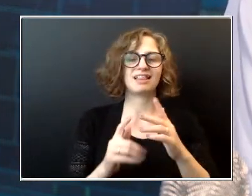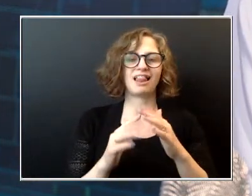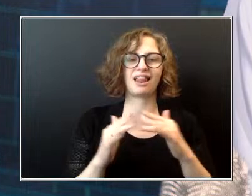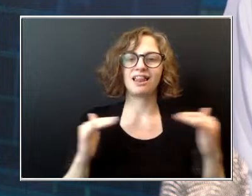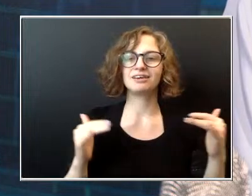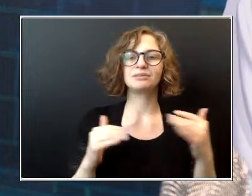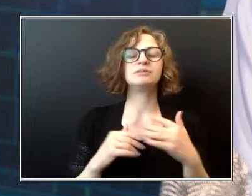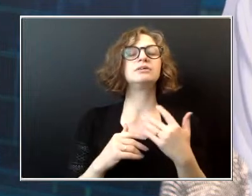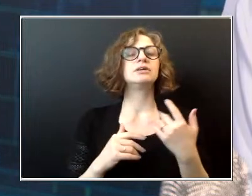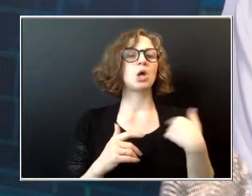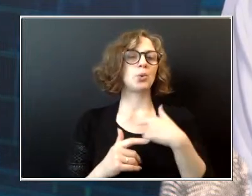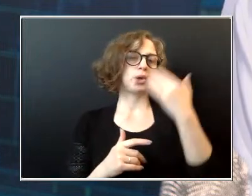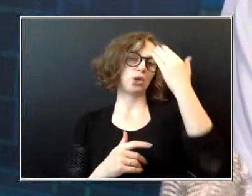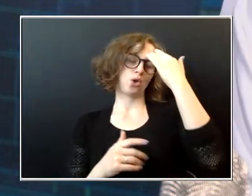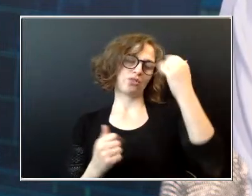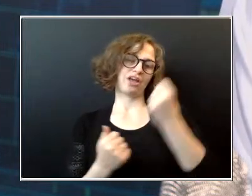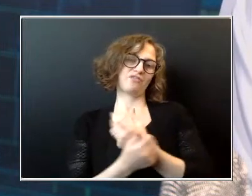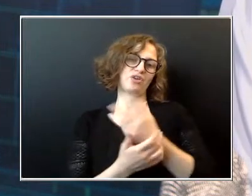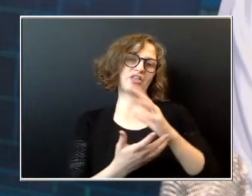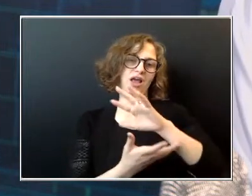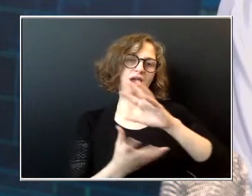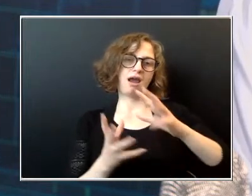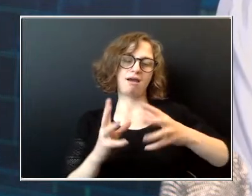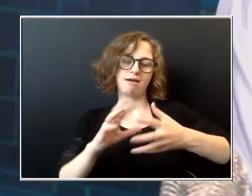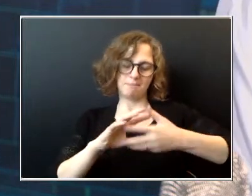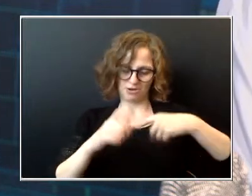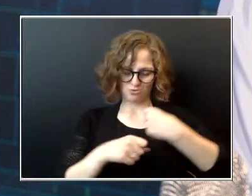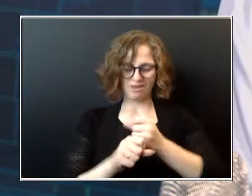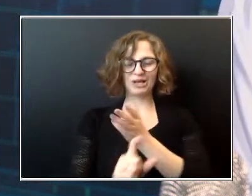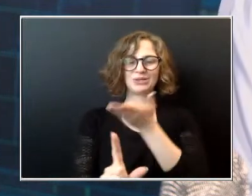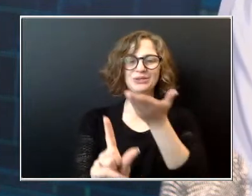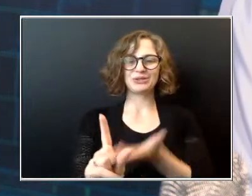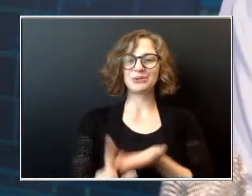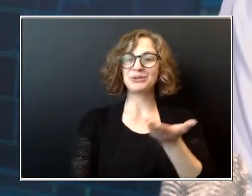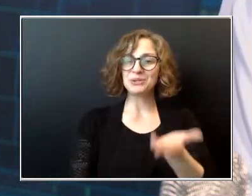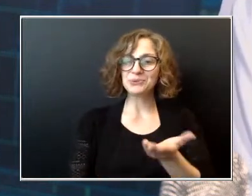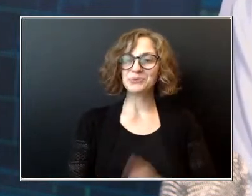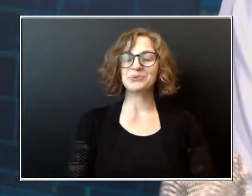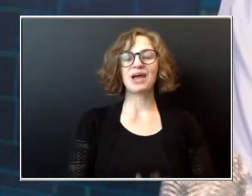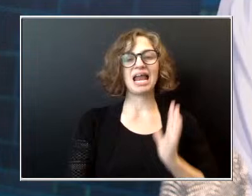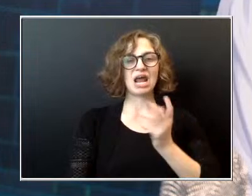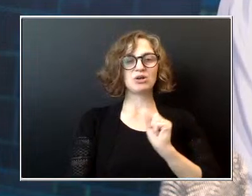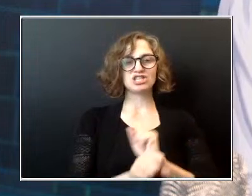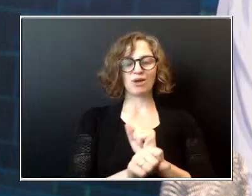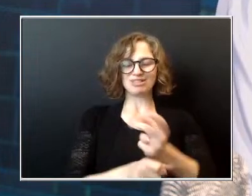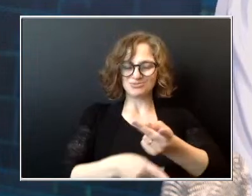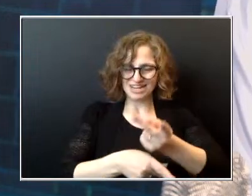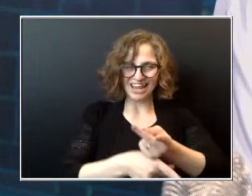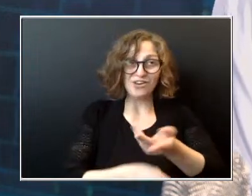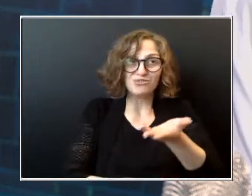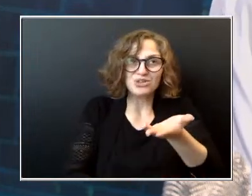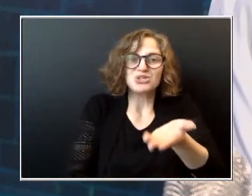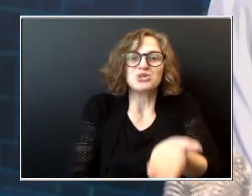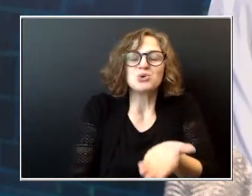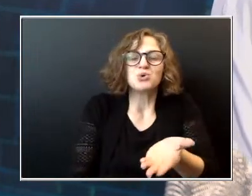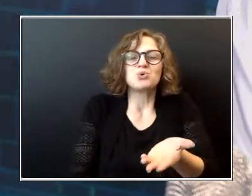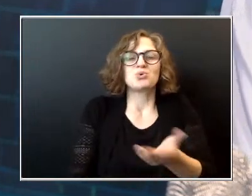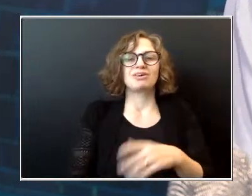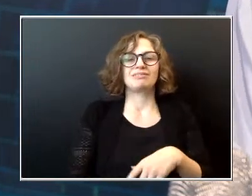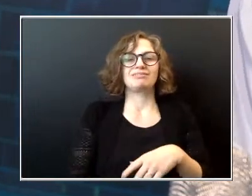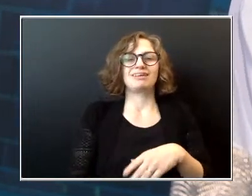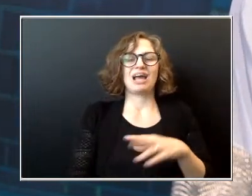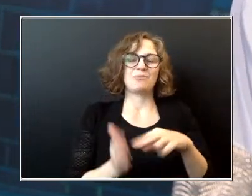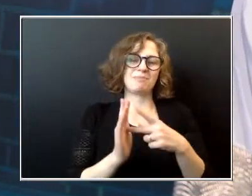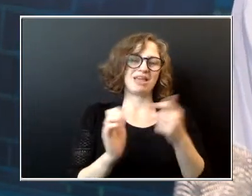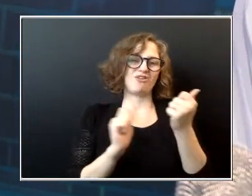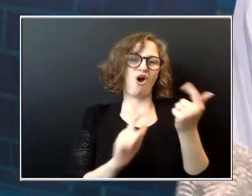things combine to make you. And our job in healthcare is to try and take care of you. And by you, we mean all of you.